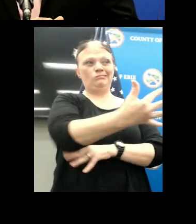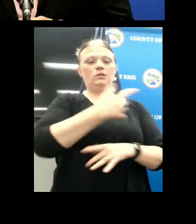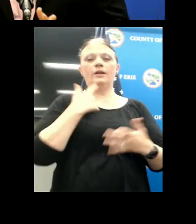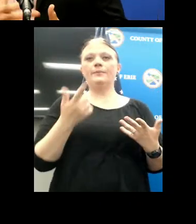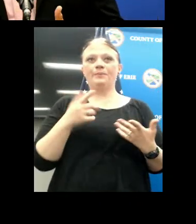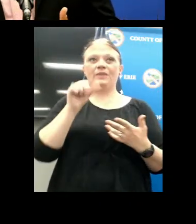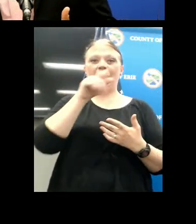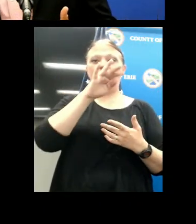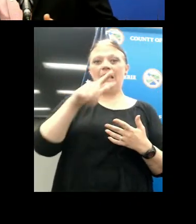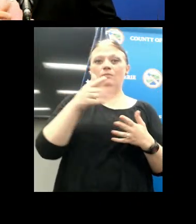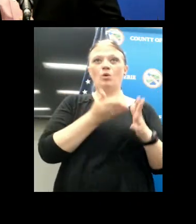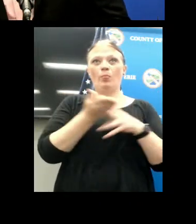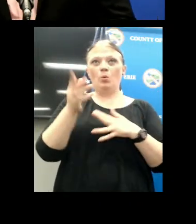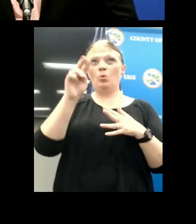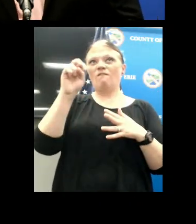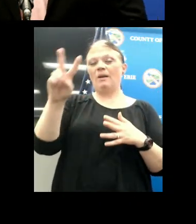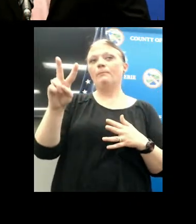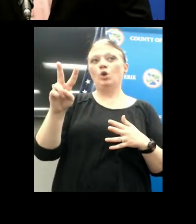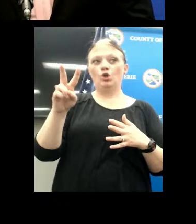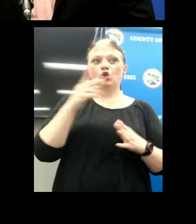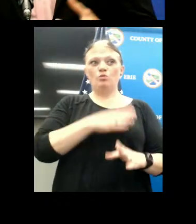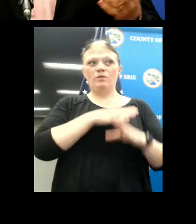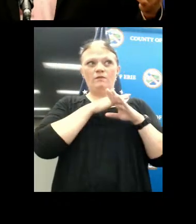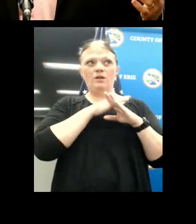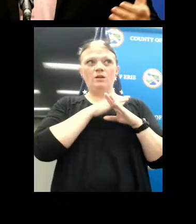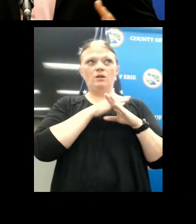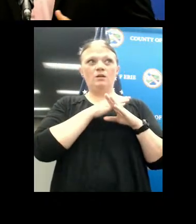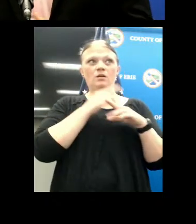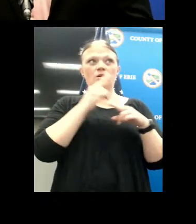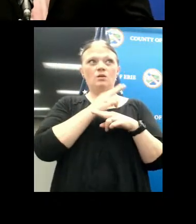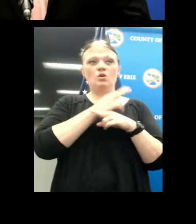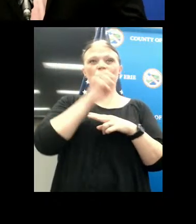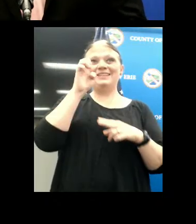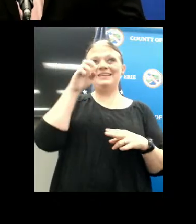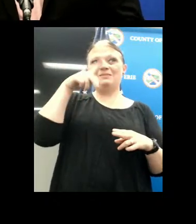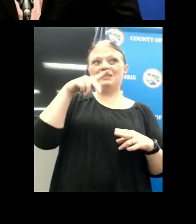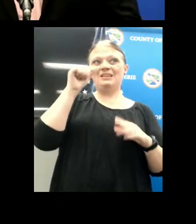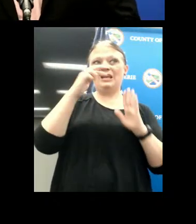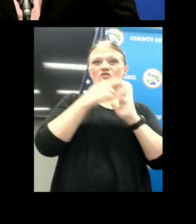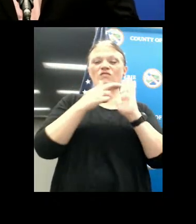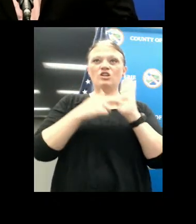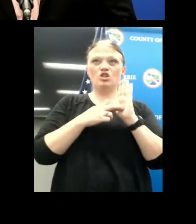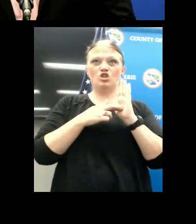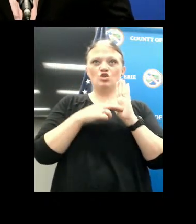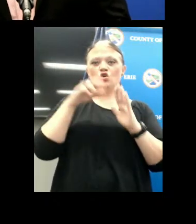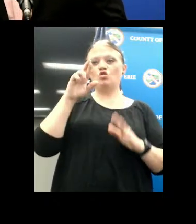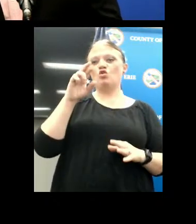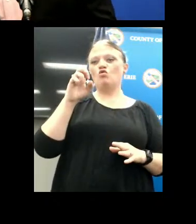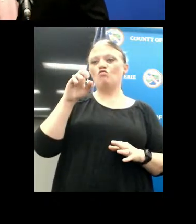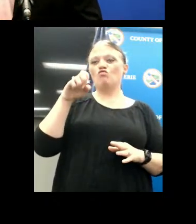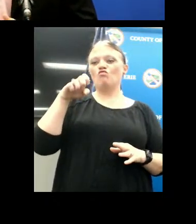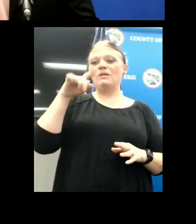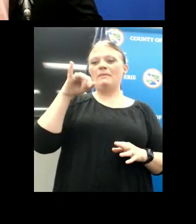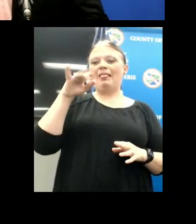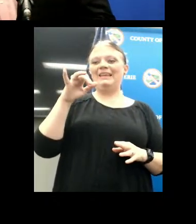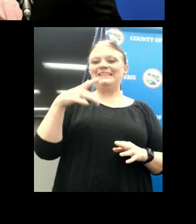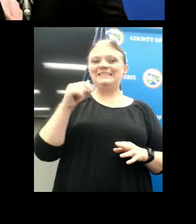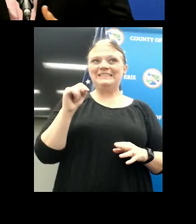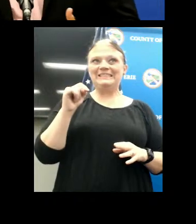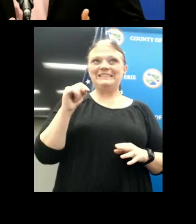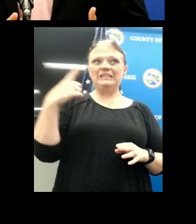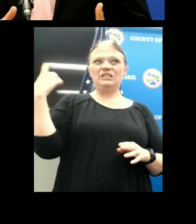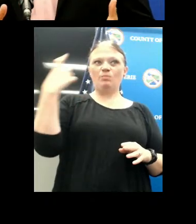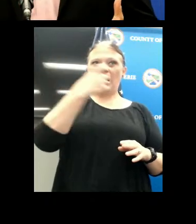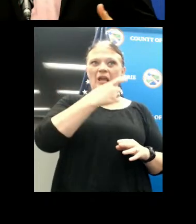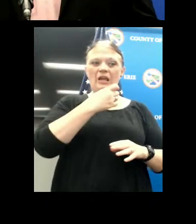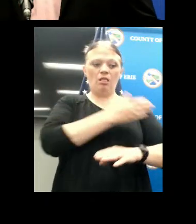are April through November. For prevention, use EPA-registered repellents. Treat clothing with permethrin. Wear